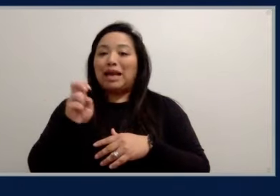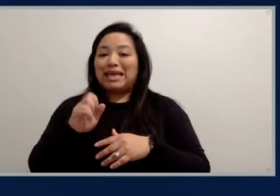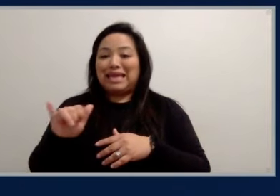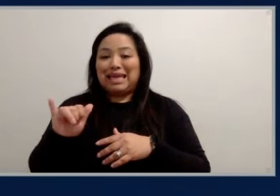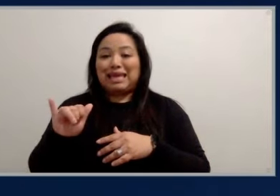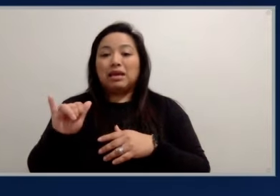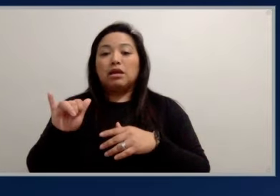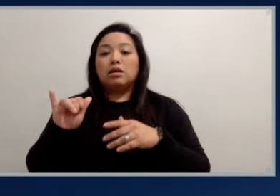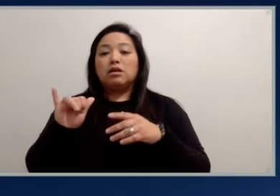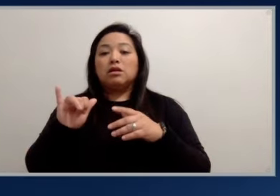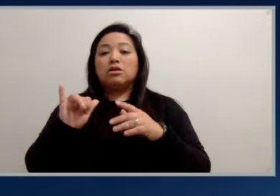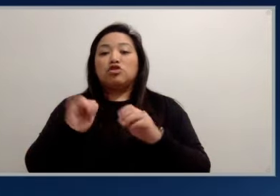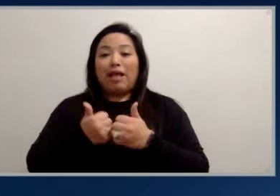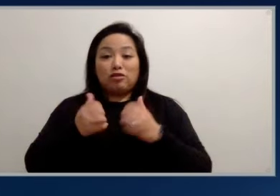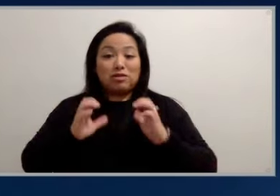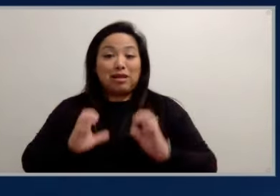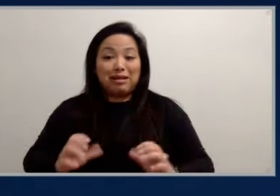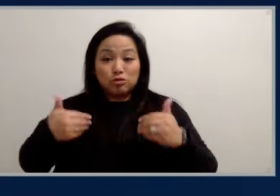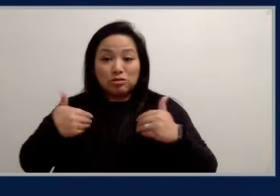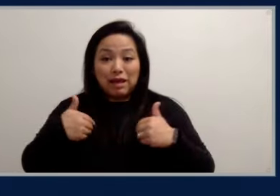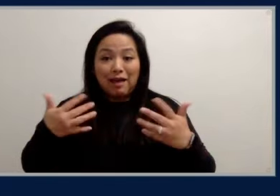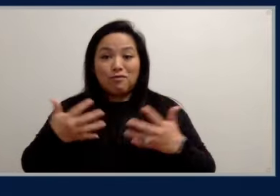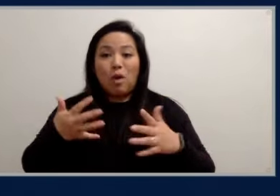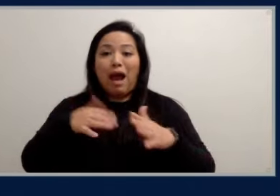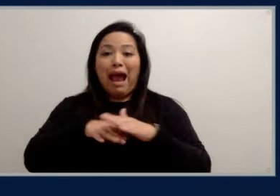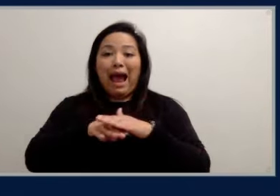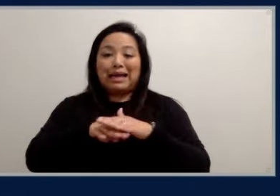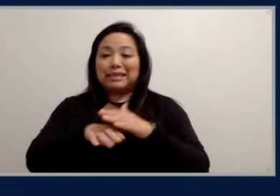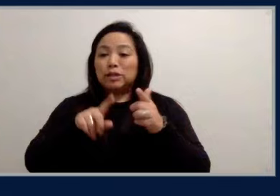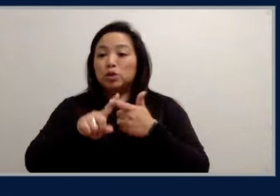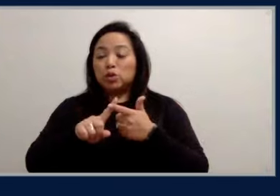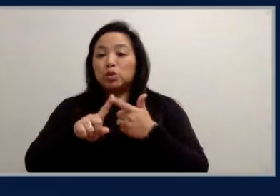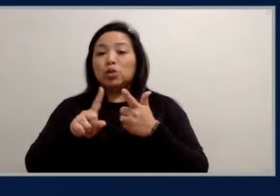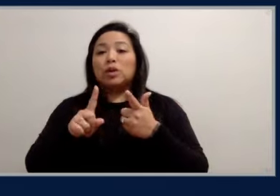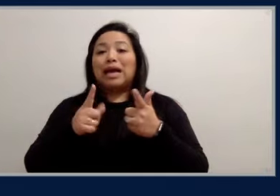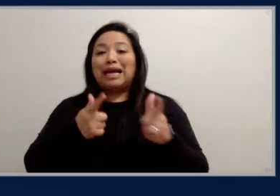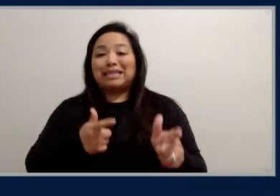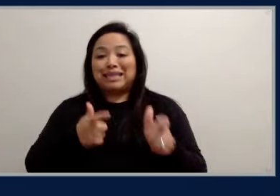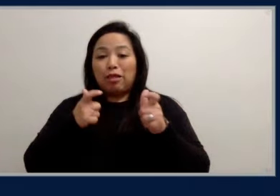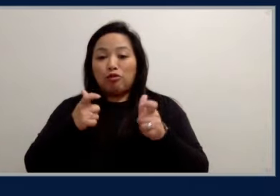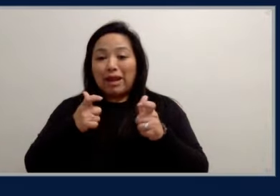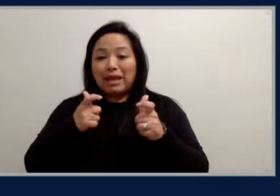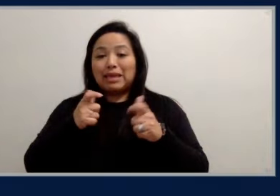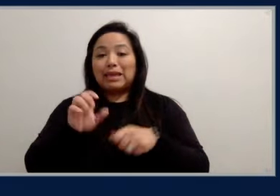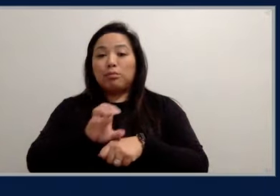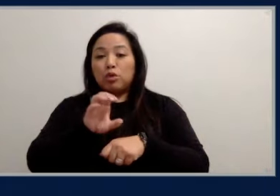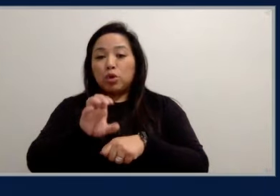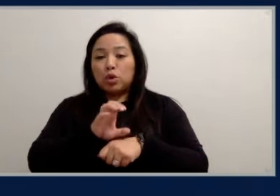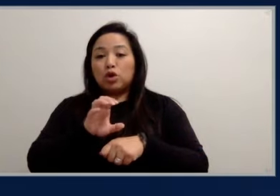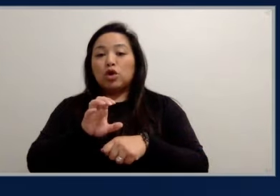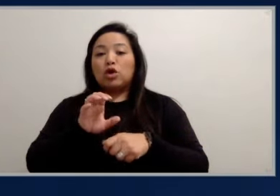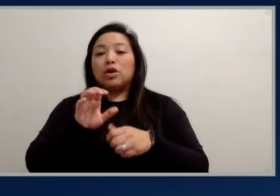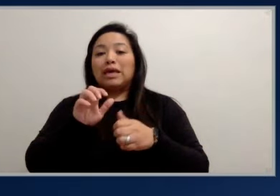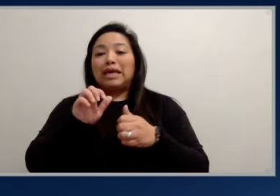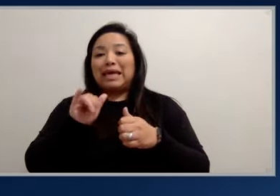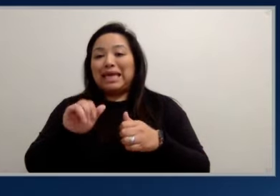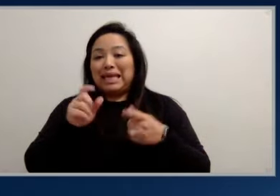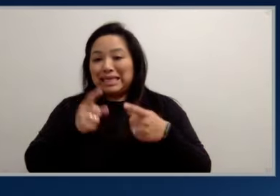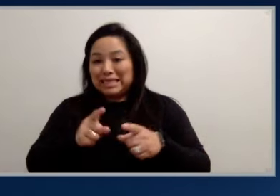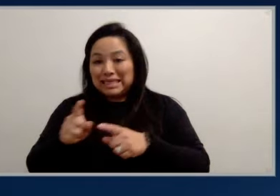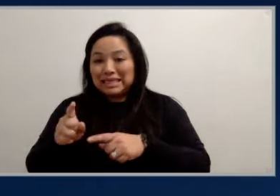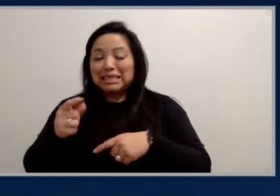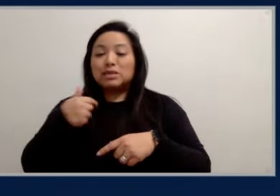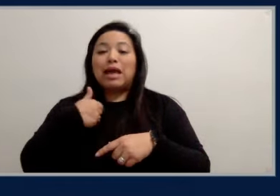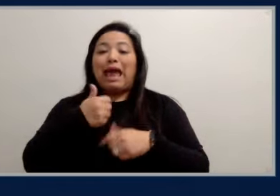is getting access to accelerated compute instances. Everyone now is looking